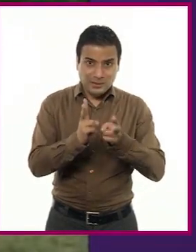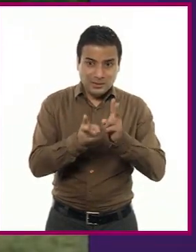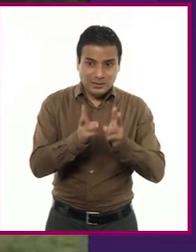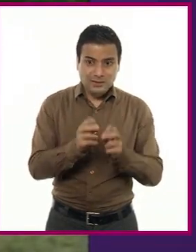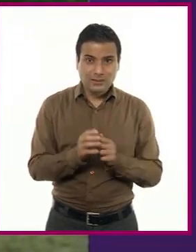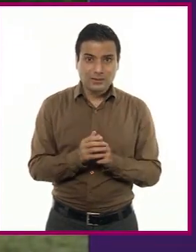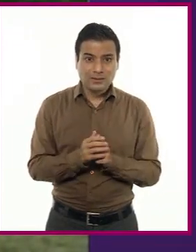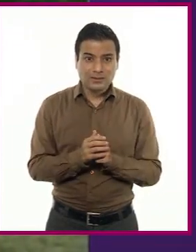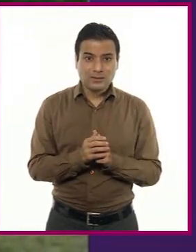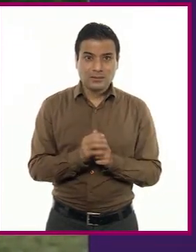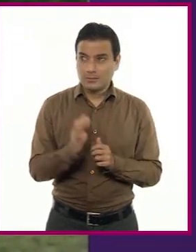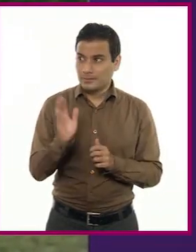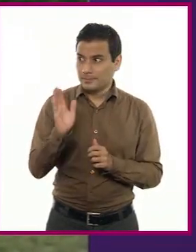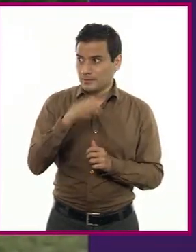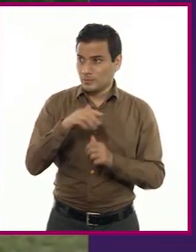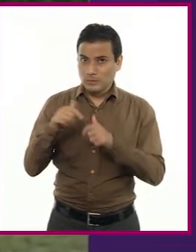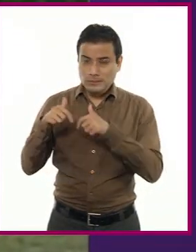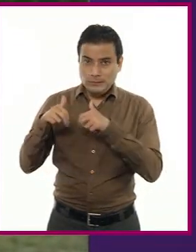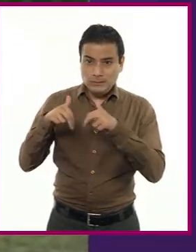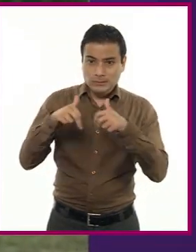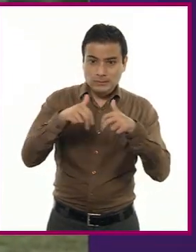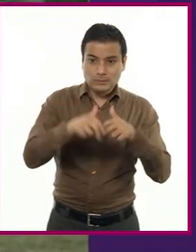Dinner, Brian.